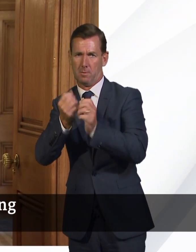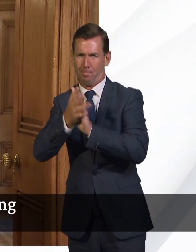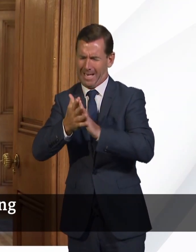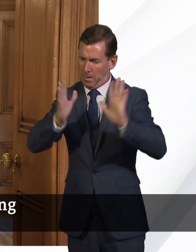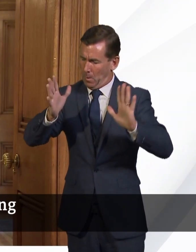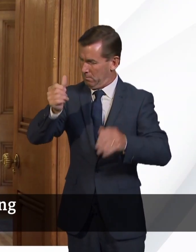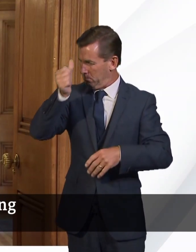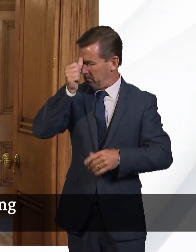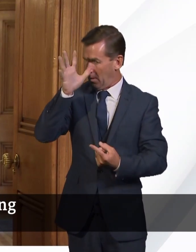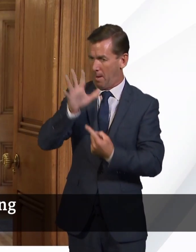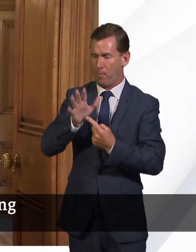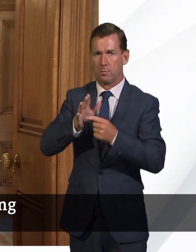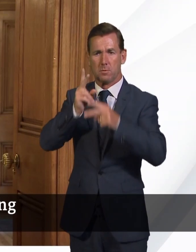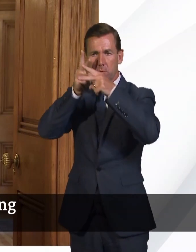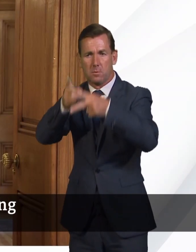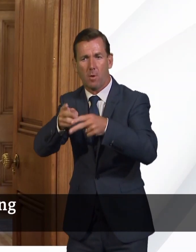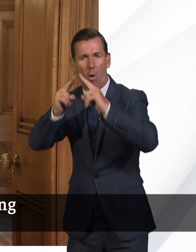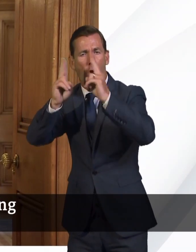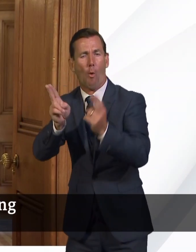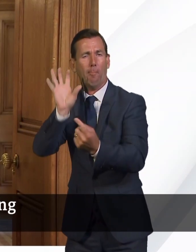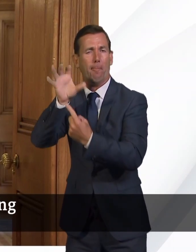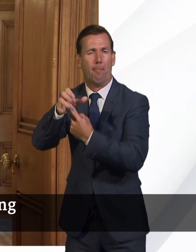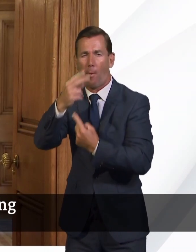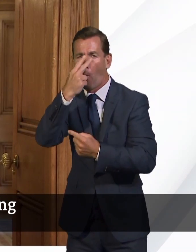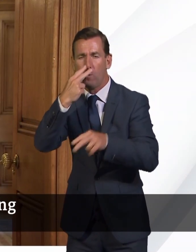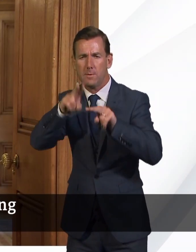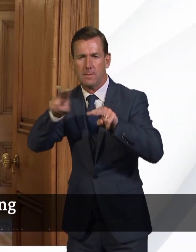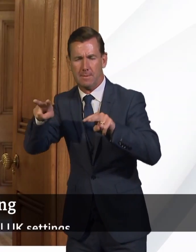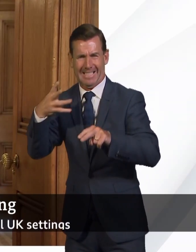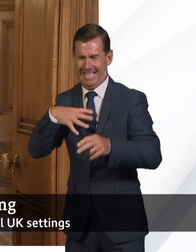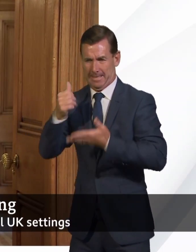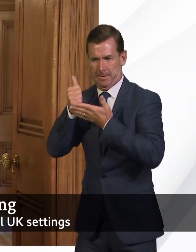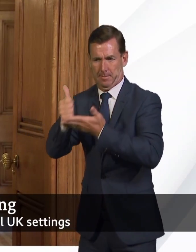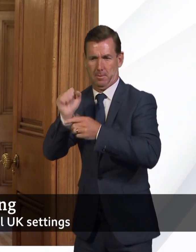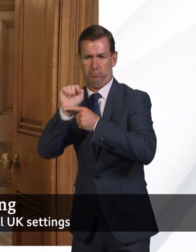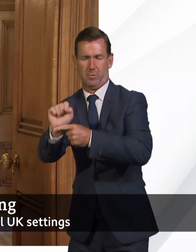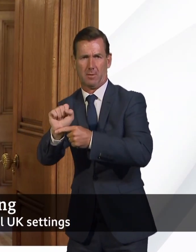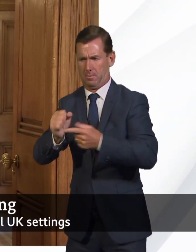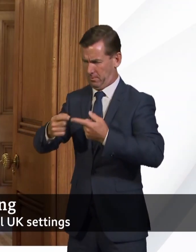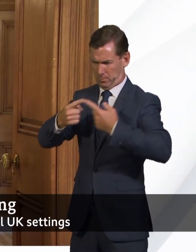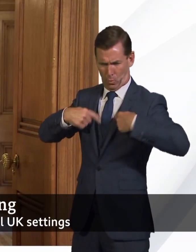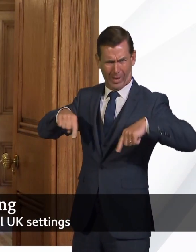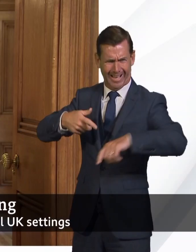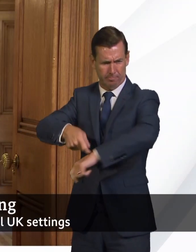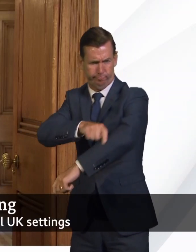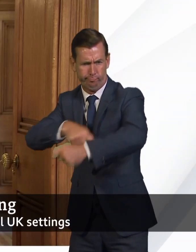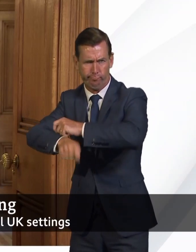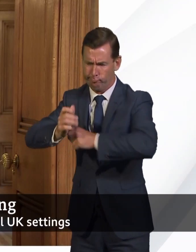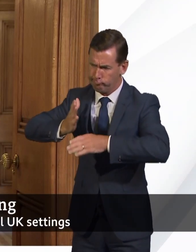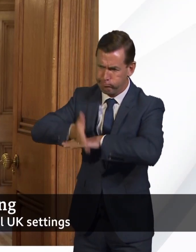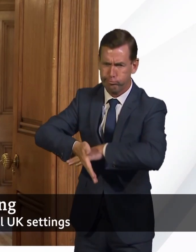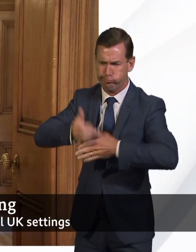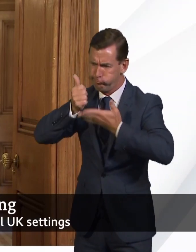homes. We've worked to do this in this country right from the start of the crisis. This morning's information from